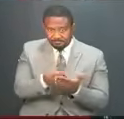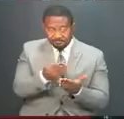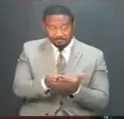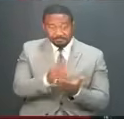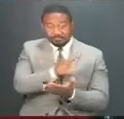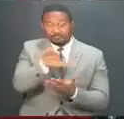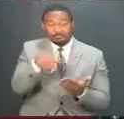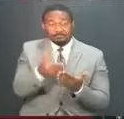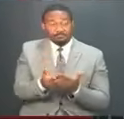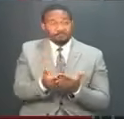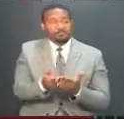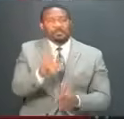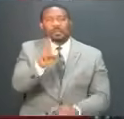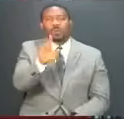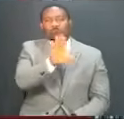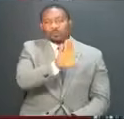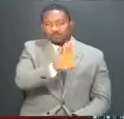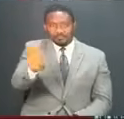of